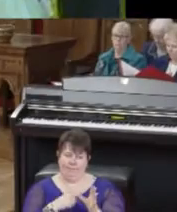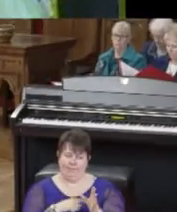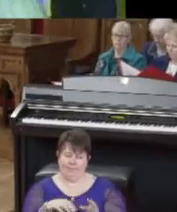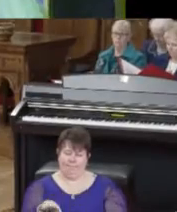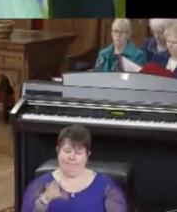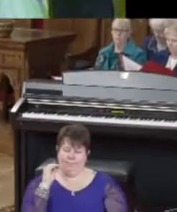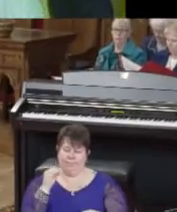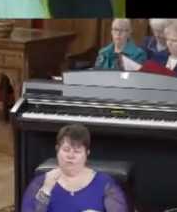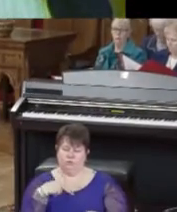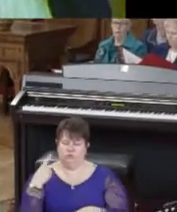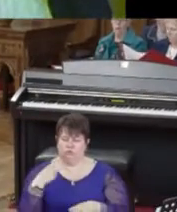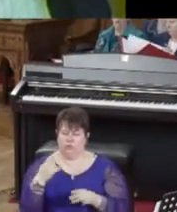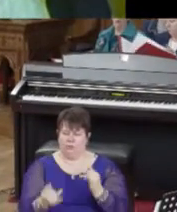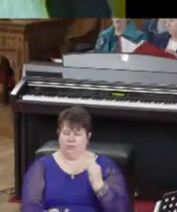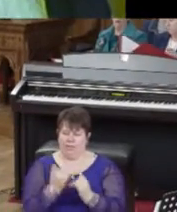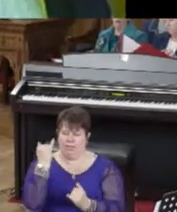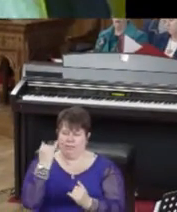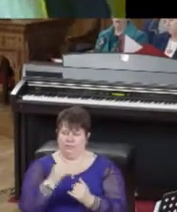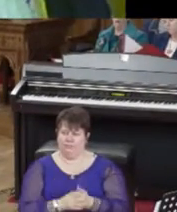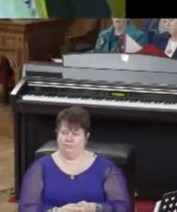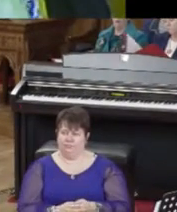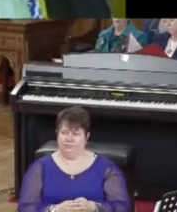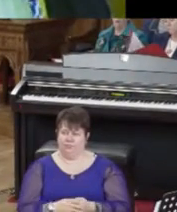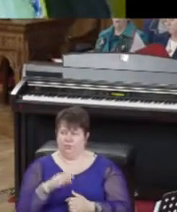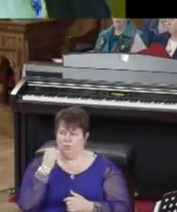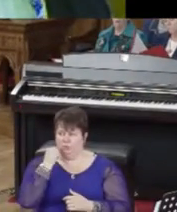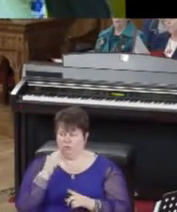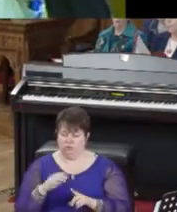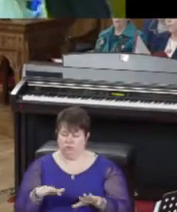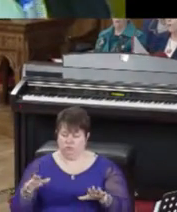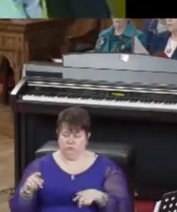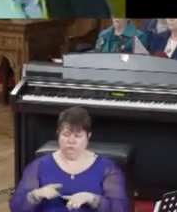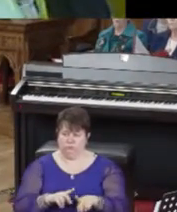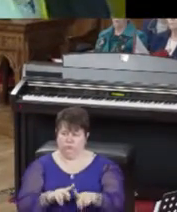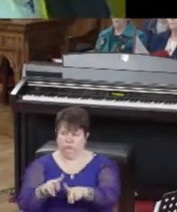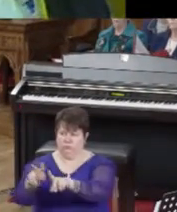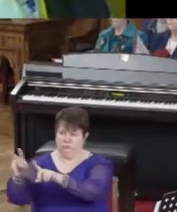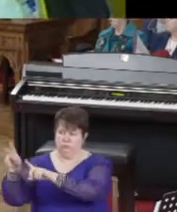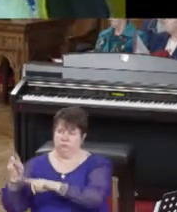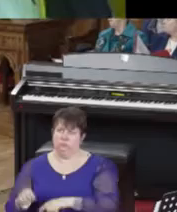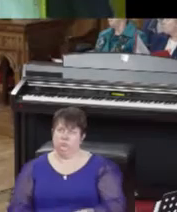fantastic hymn to finish off our service this morning. So let's sing it together.